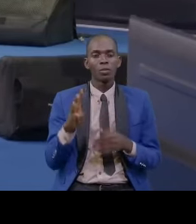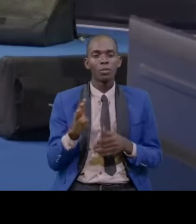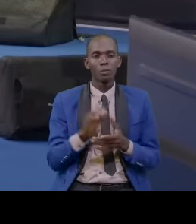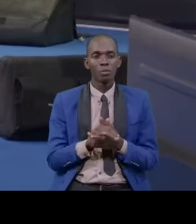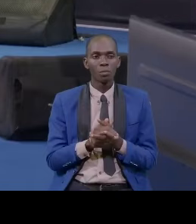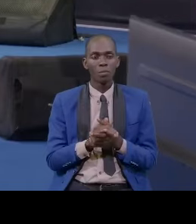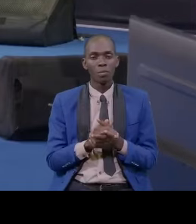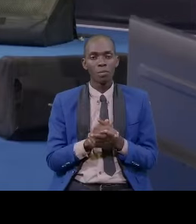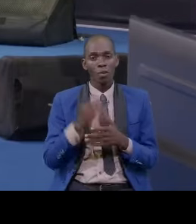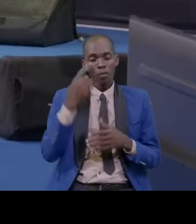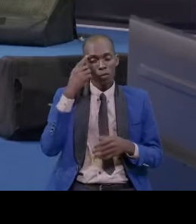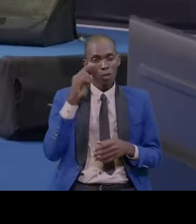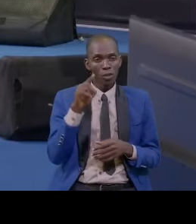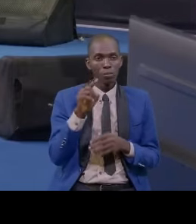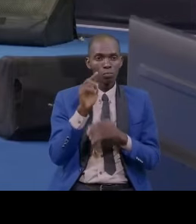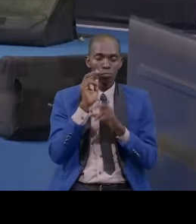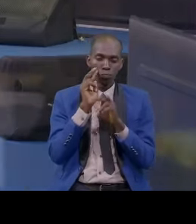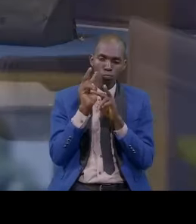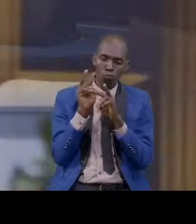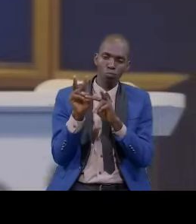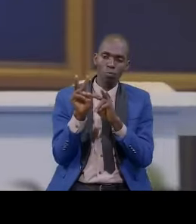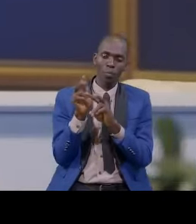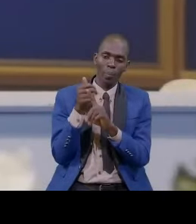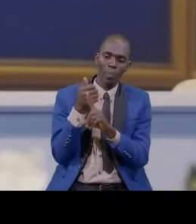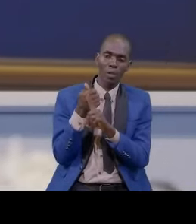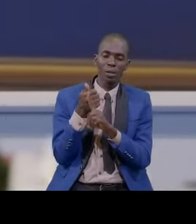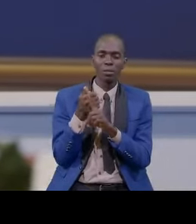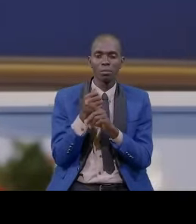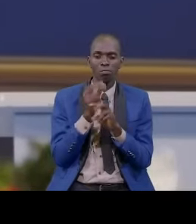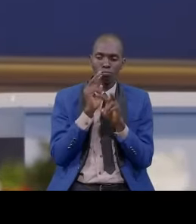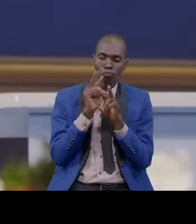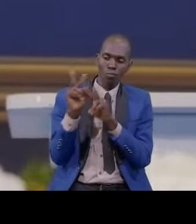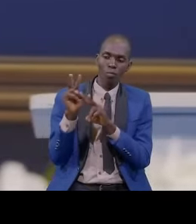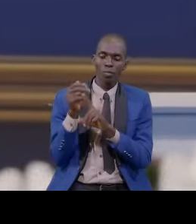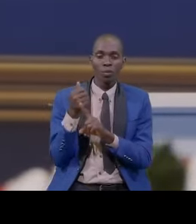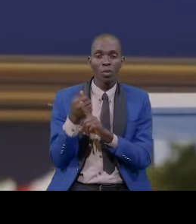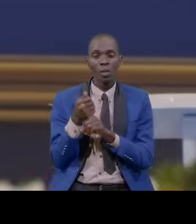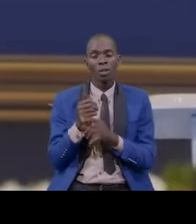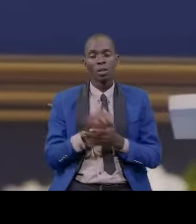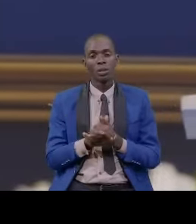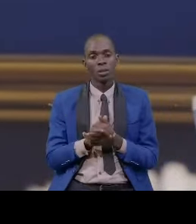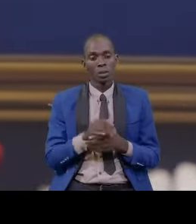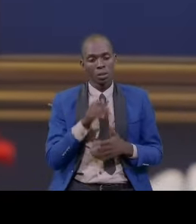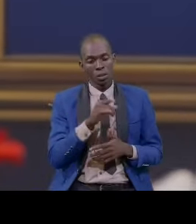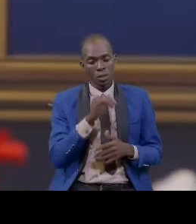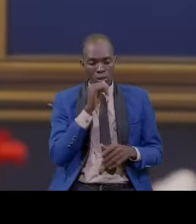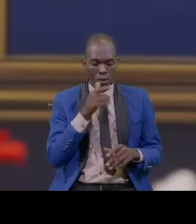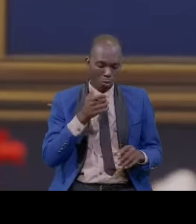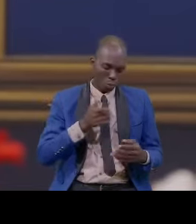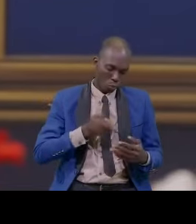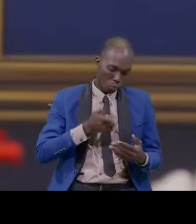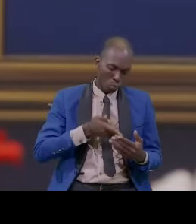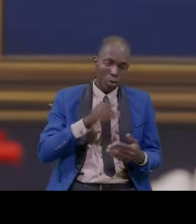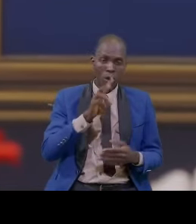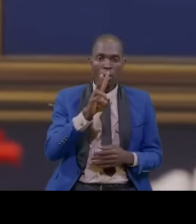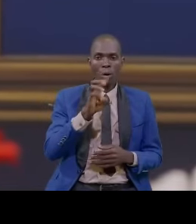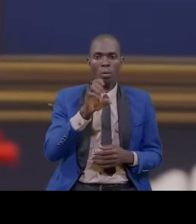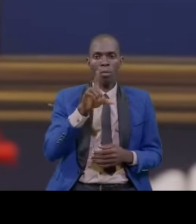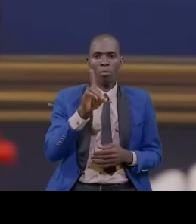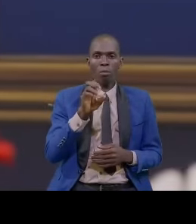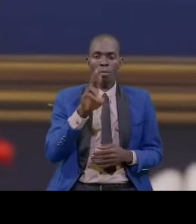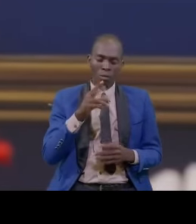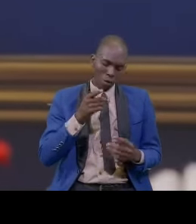himself. He beholdeth himself. He's a welder. He's not able to weld right.